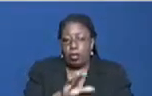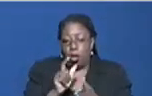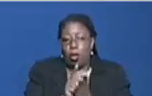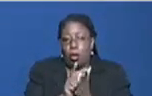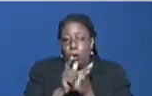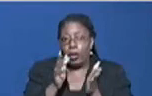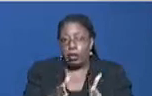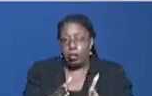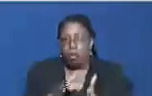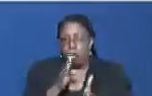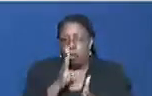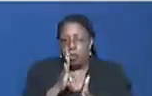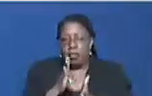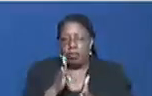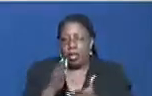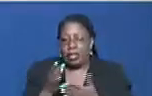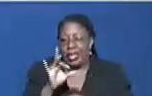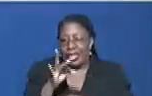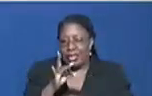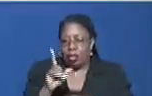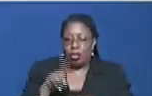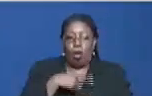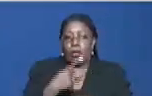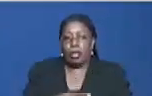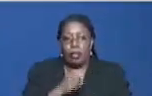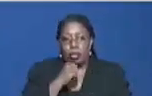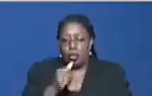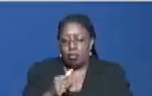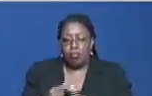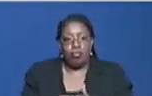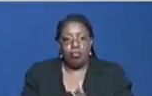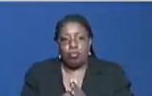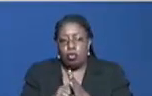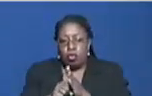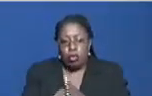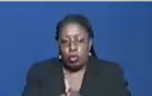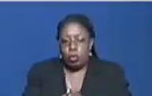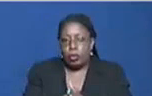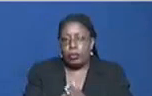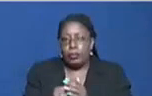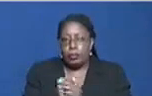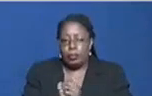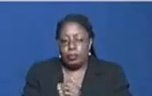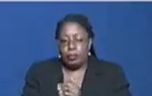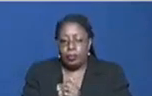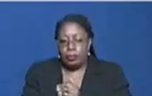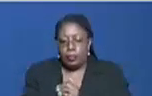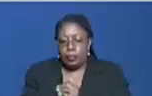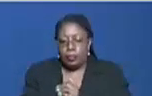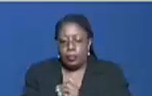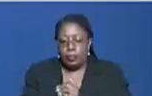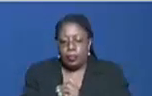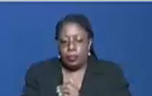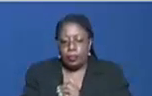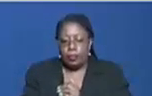have been 18 at this time, have not provided any suggestion of any animus contact between the dependent and